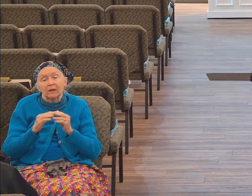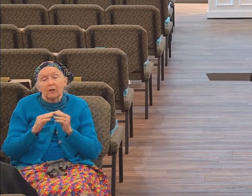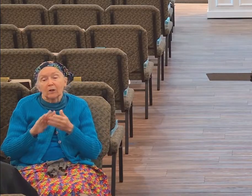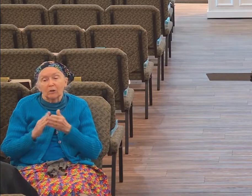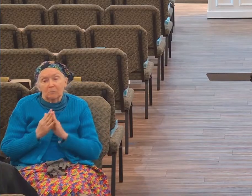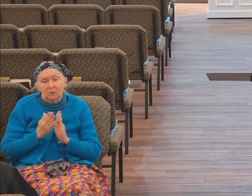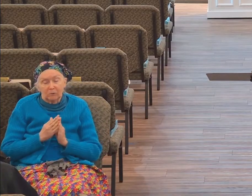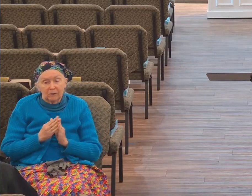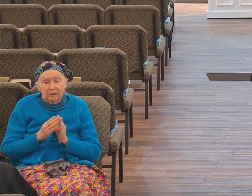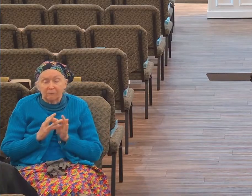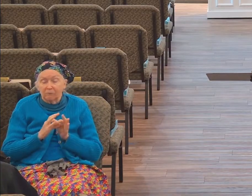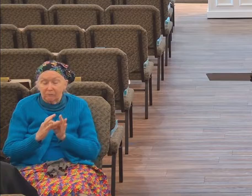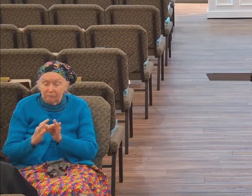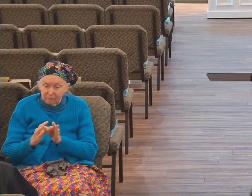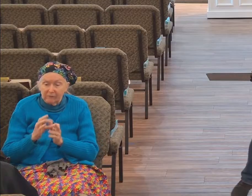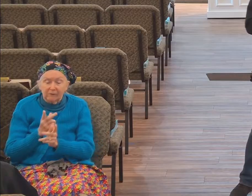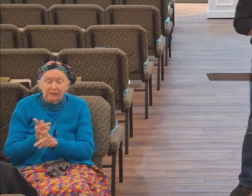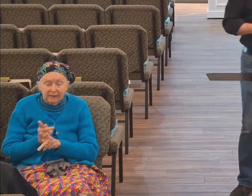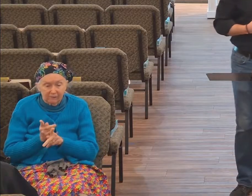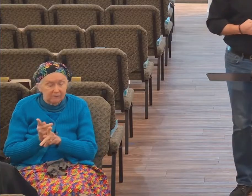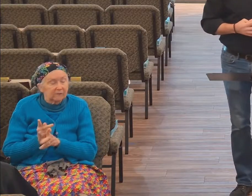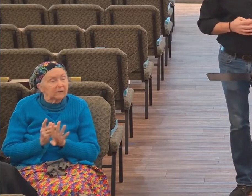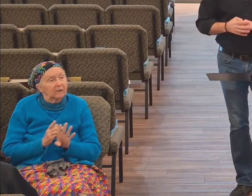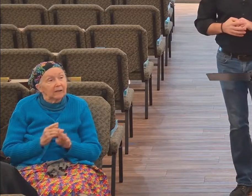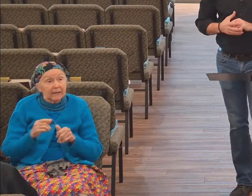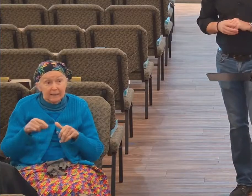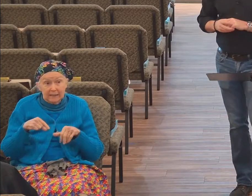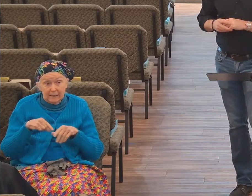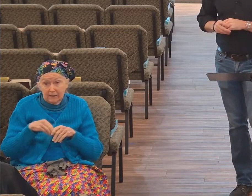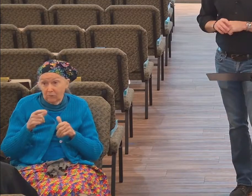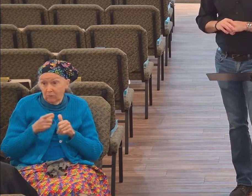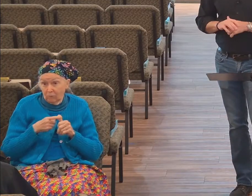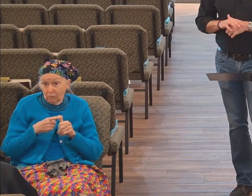here. In the first century church,